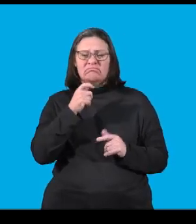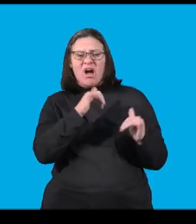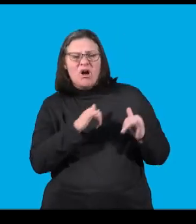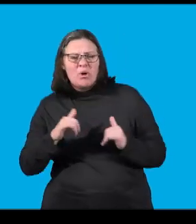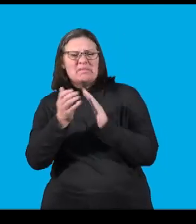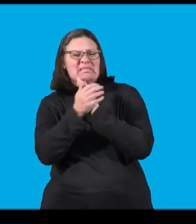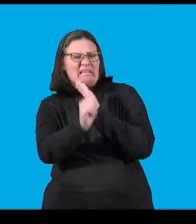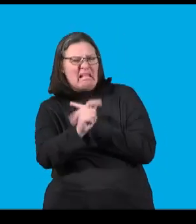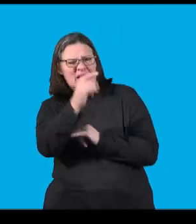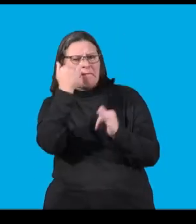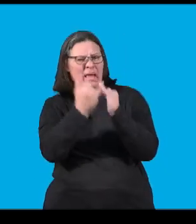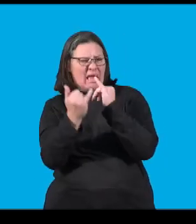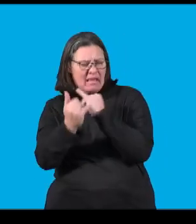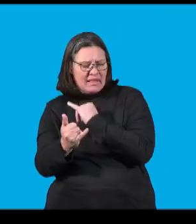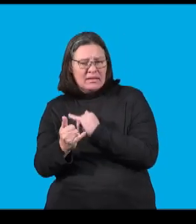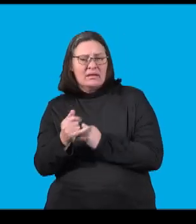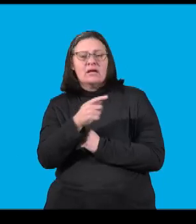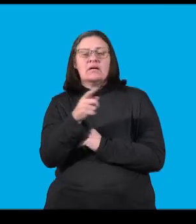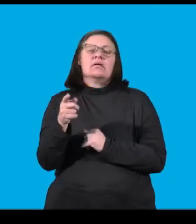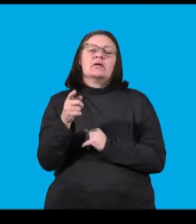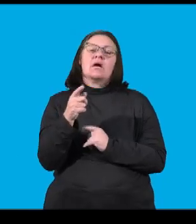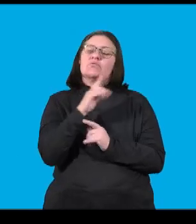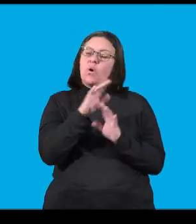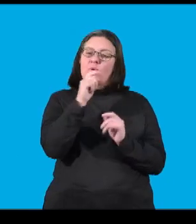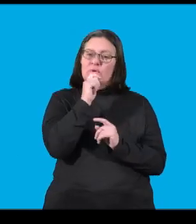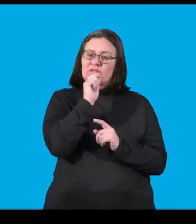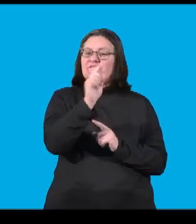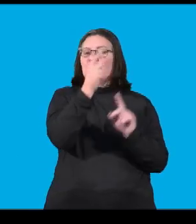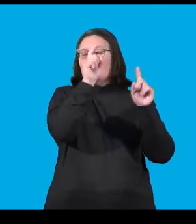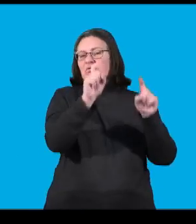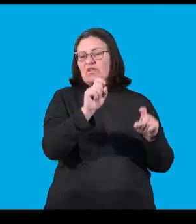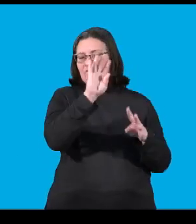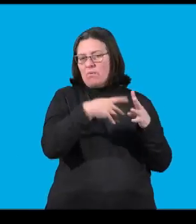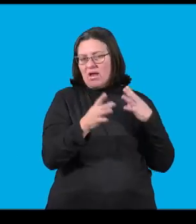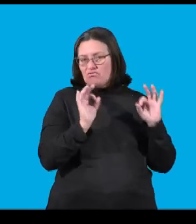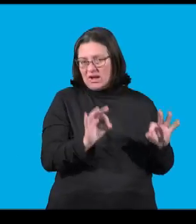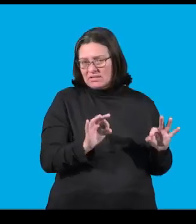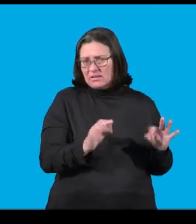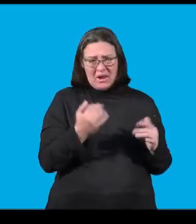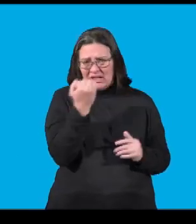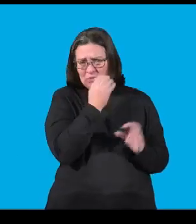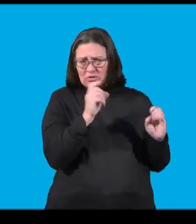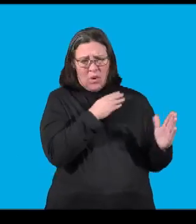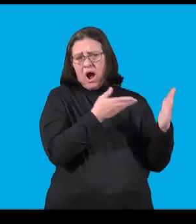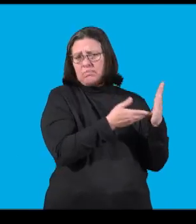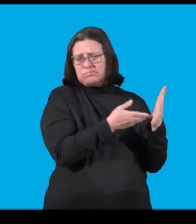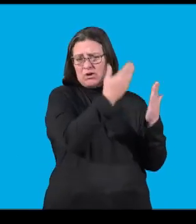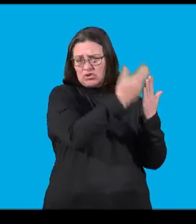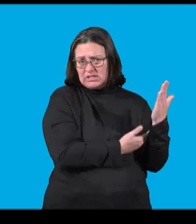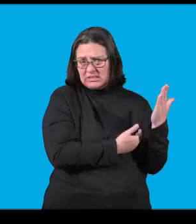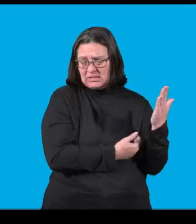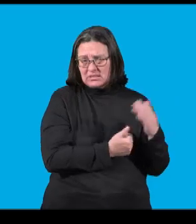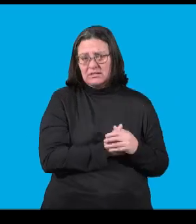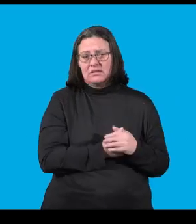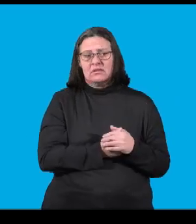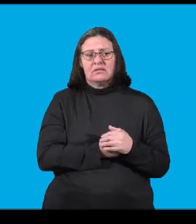common content skills and errors which we've covered and looked at is not using the first principles formula correctly, which there's really no excuse for because it's